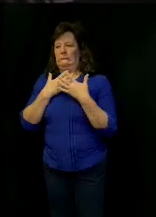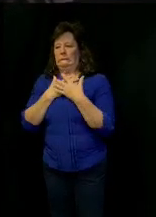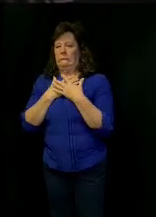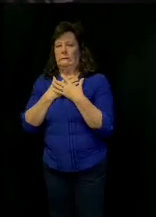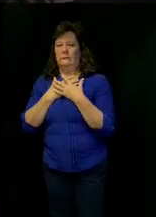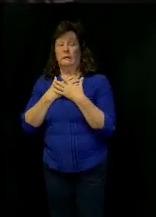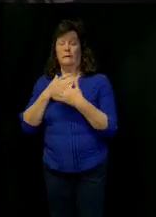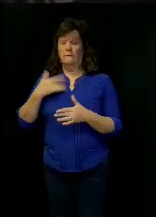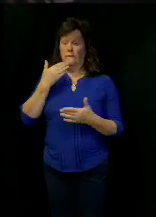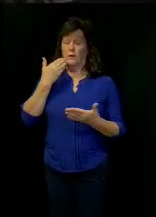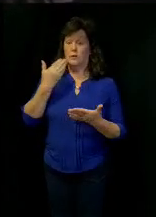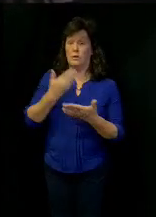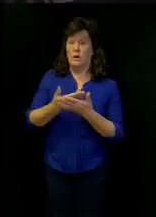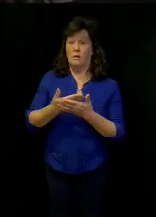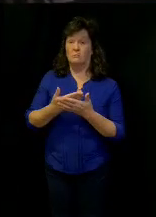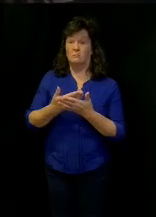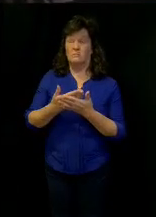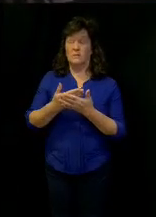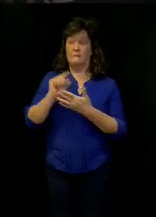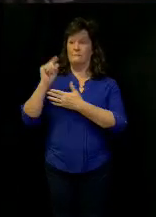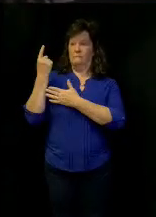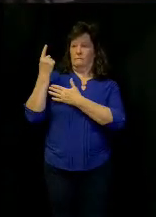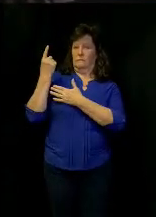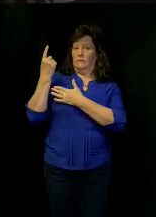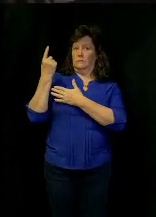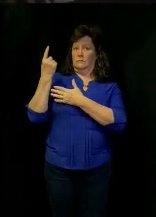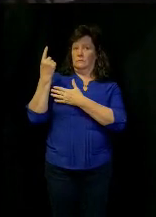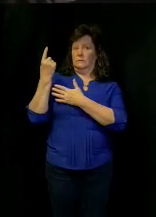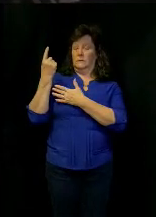it felt good to the flesh.